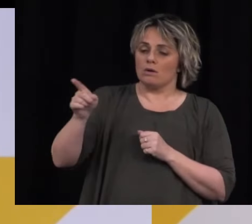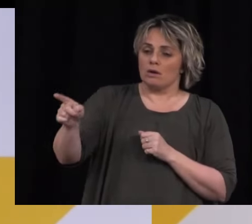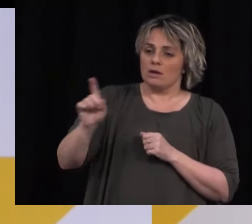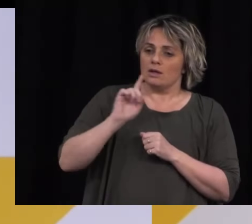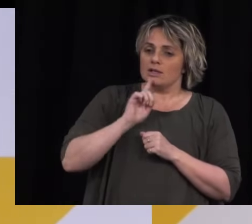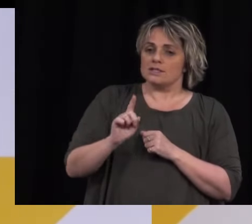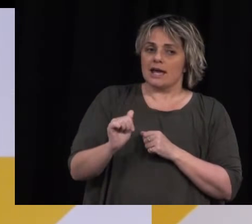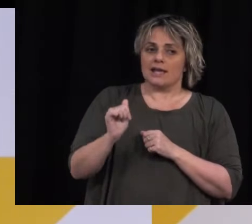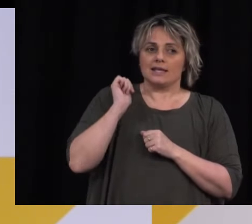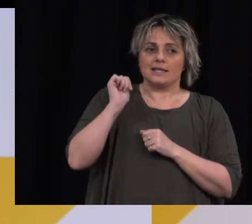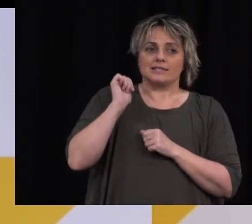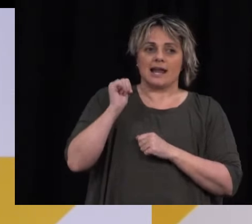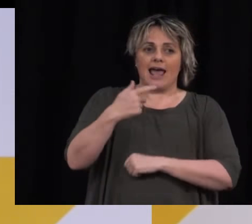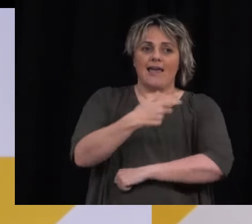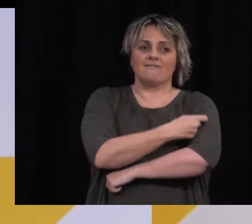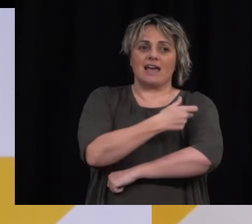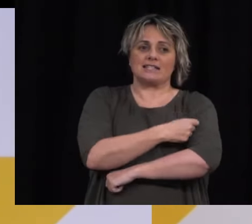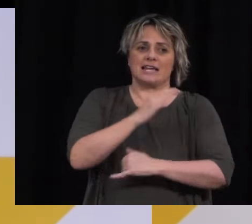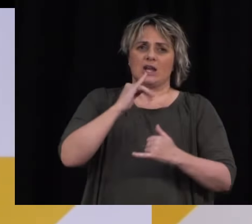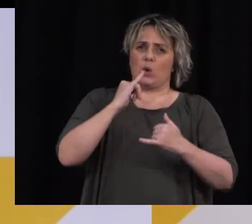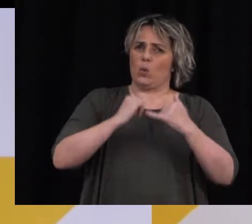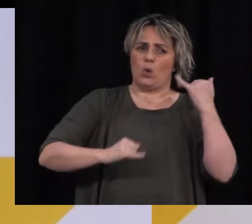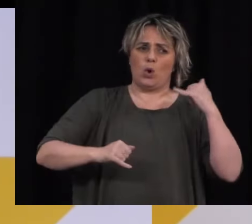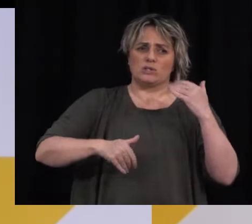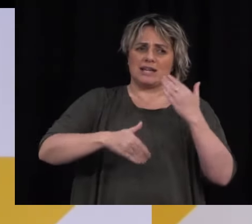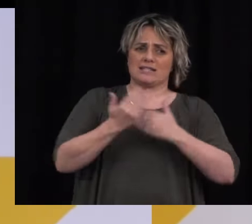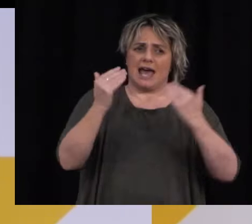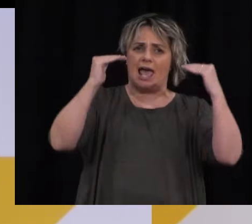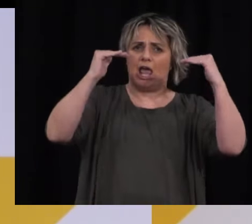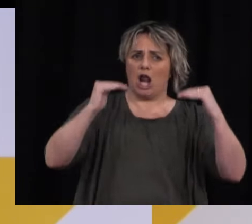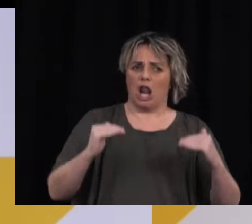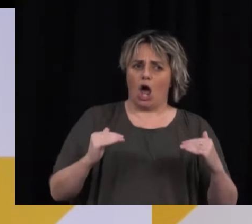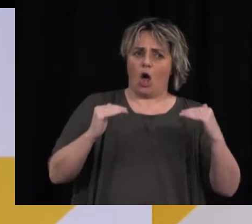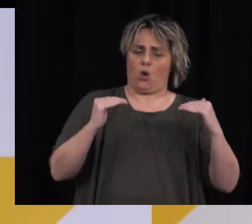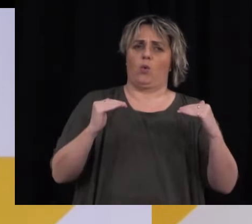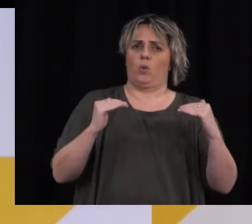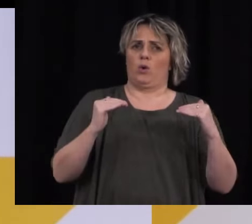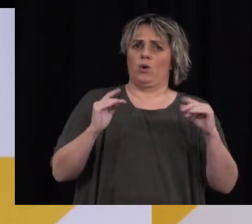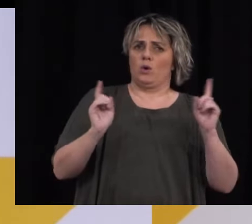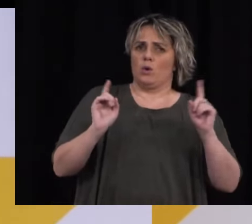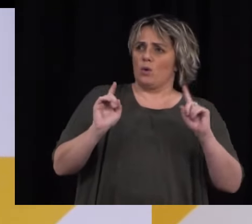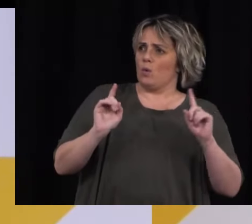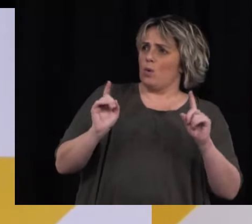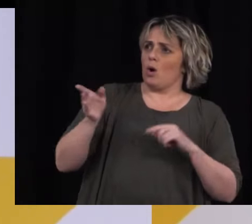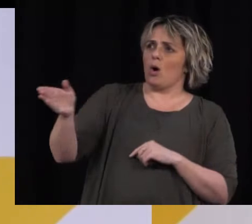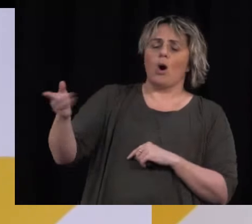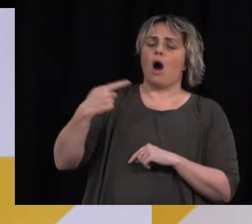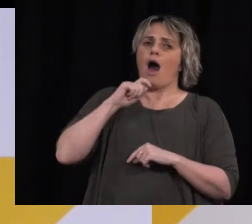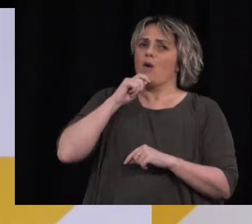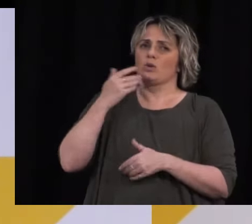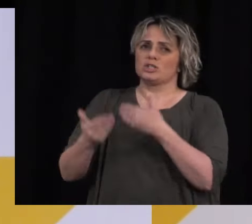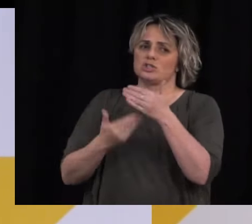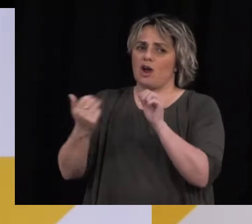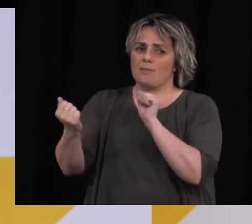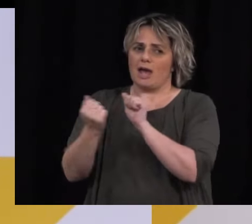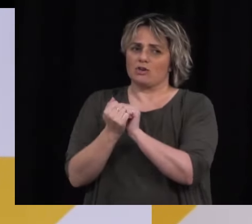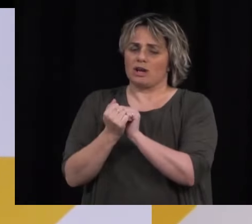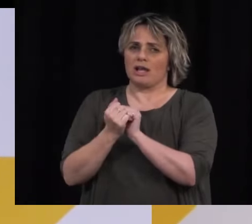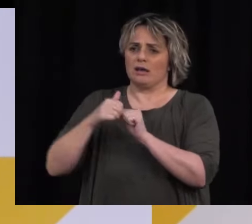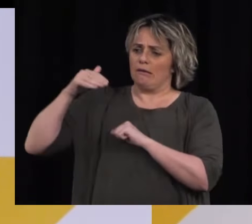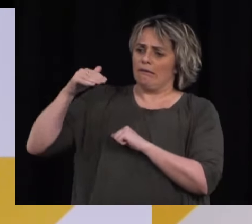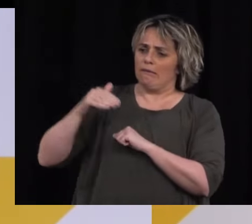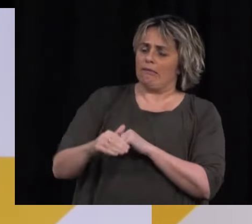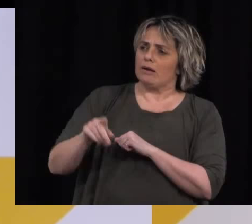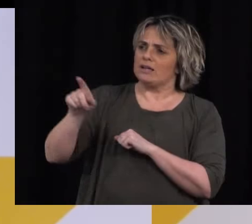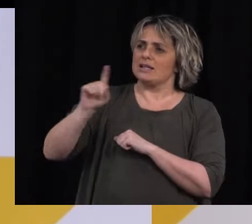the worst day since mid-July. They've dropped off a cliff, first doses. I wouldn't describe it in that way. It's kind of a lot harder to get more people to get